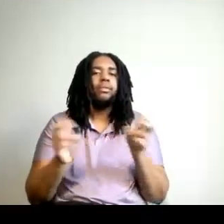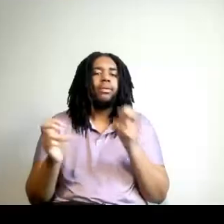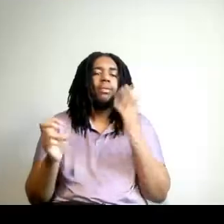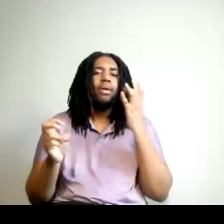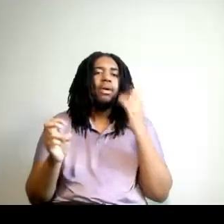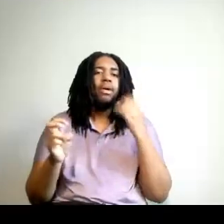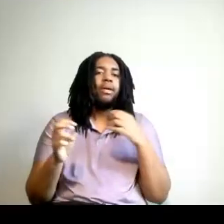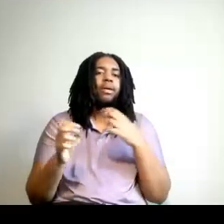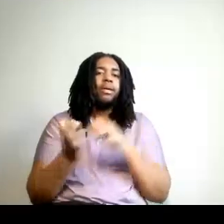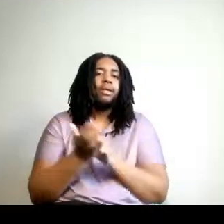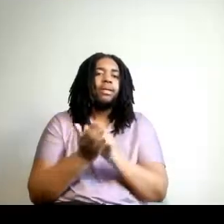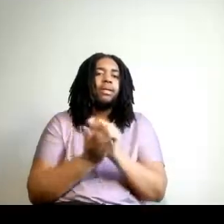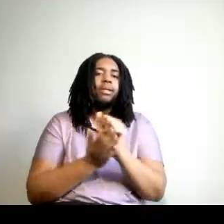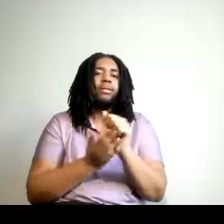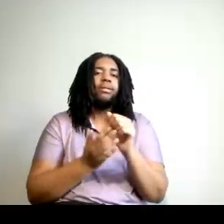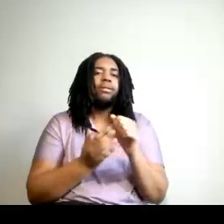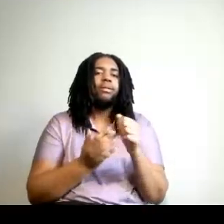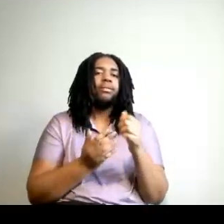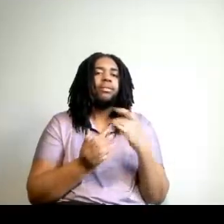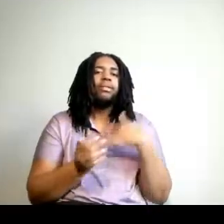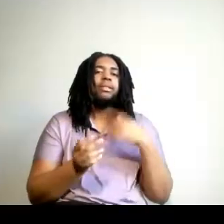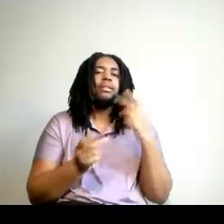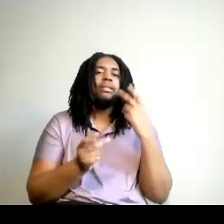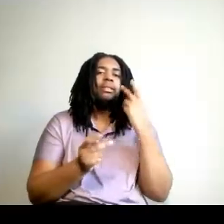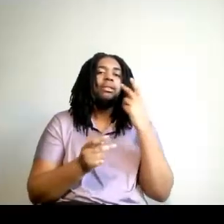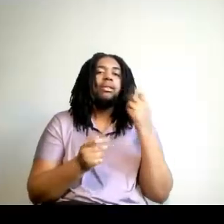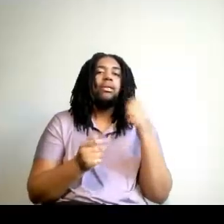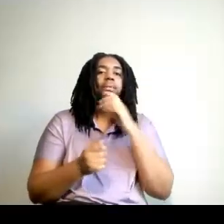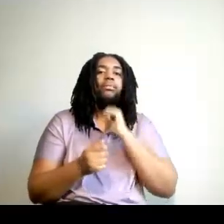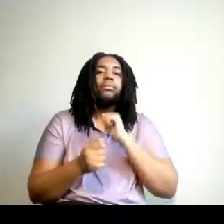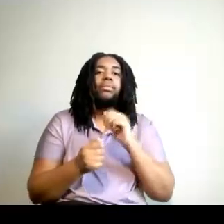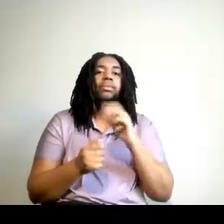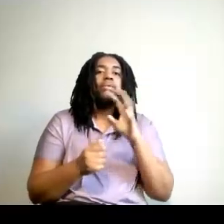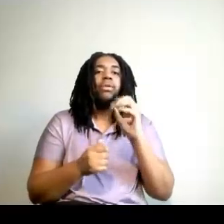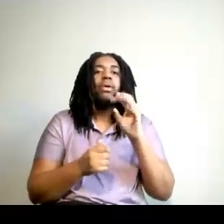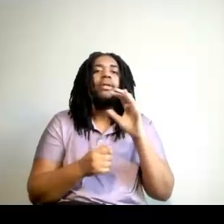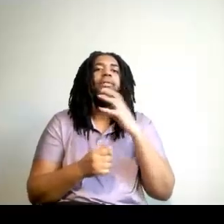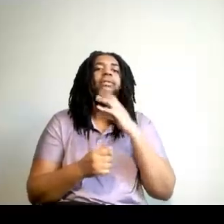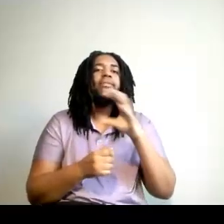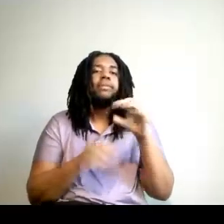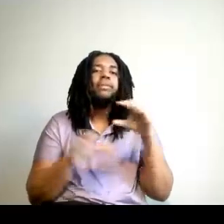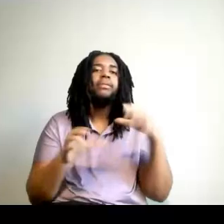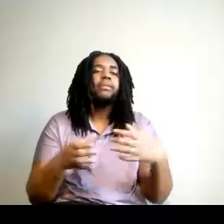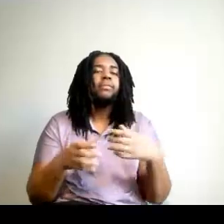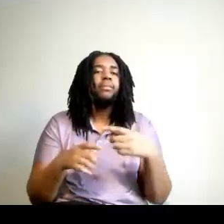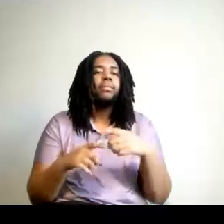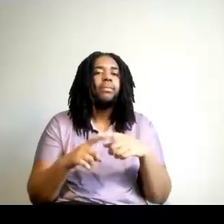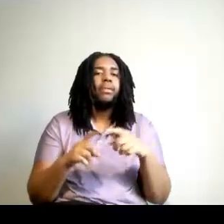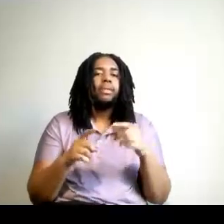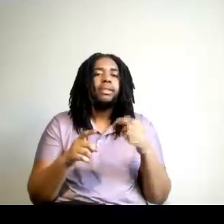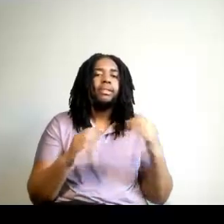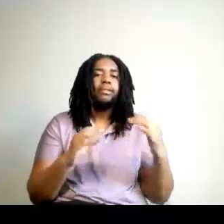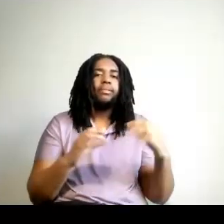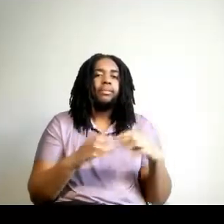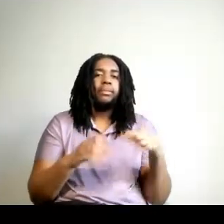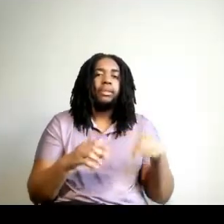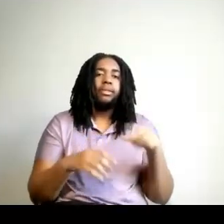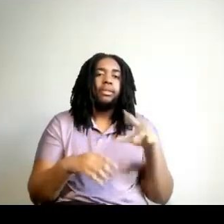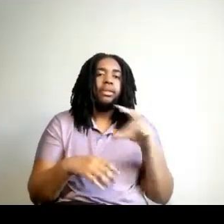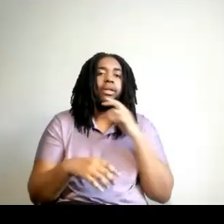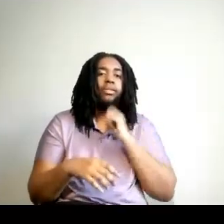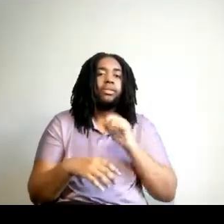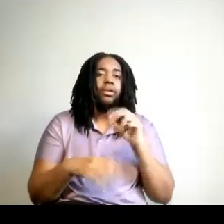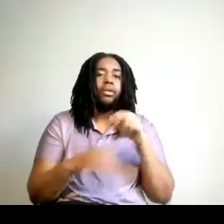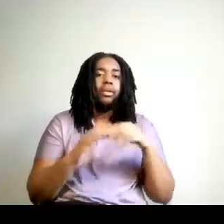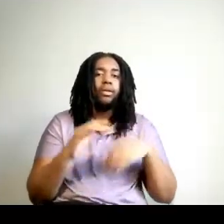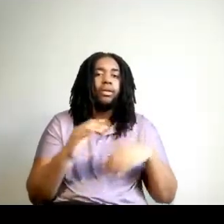individuals over 40 or 50 years of age. And so as this population ages, it's going to be really important for us